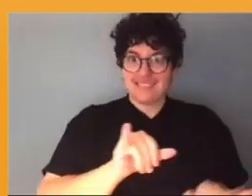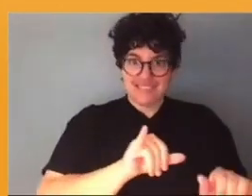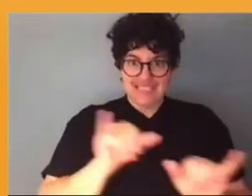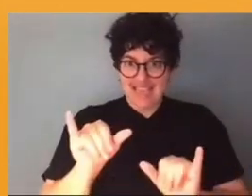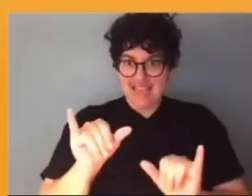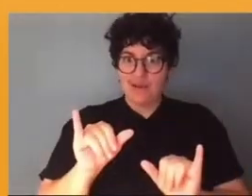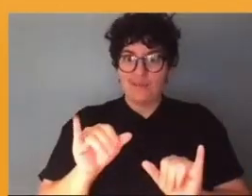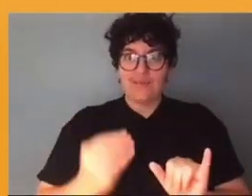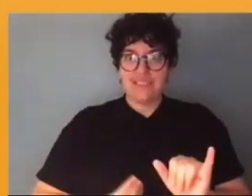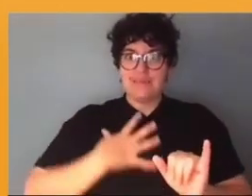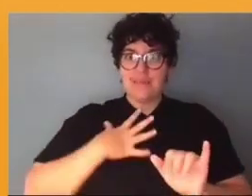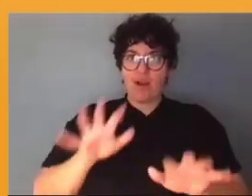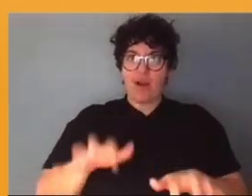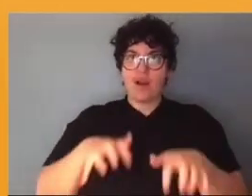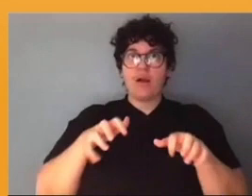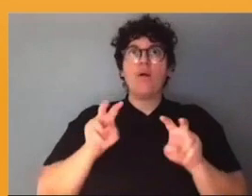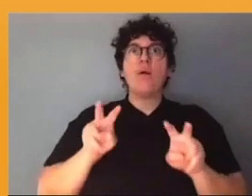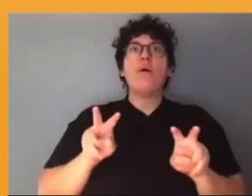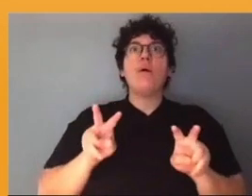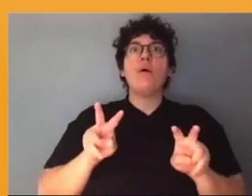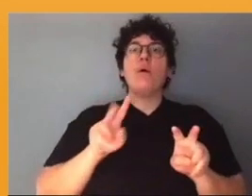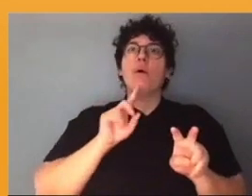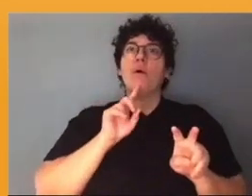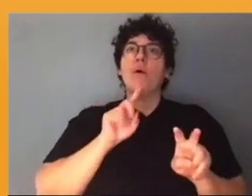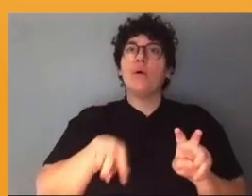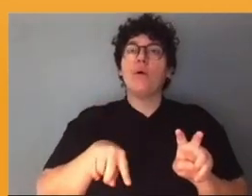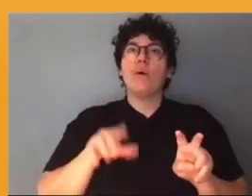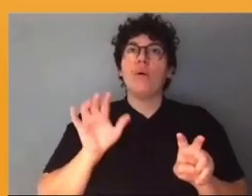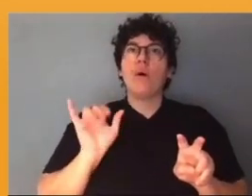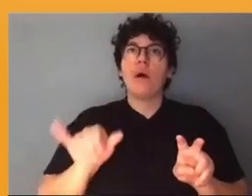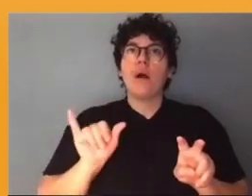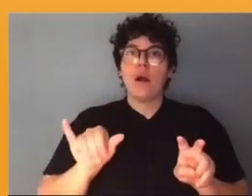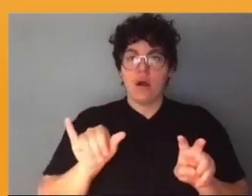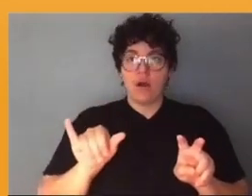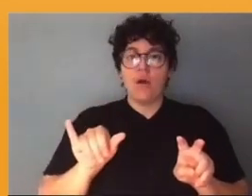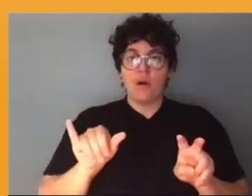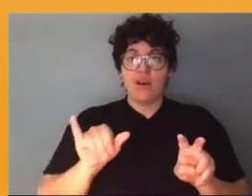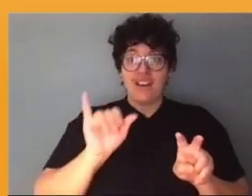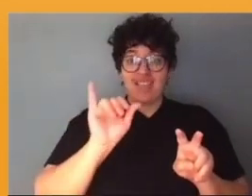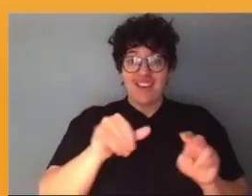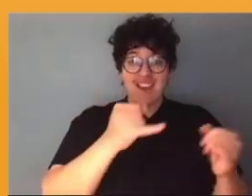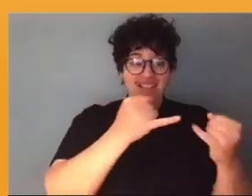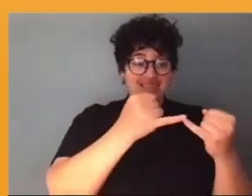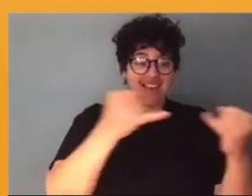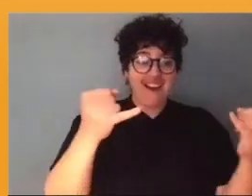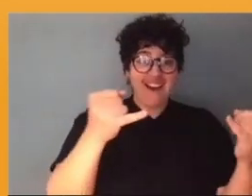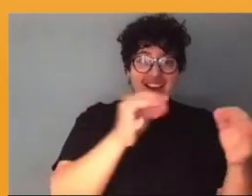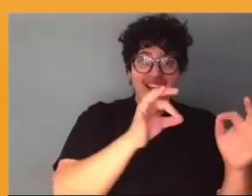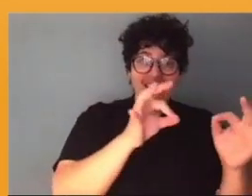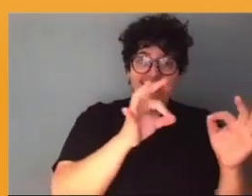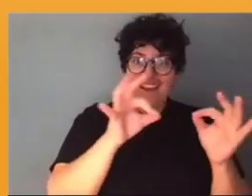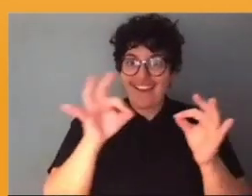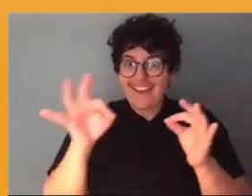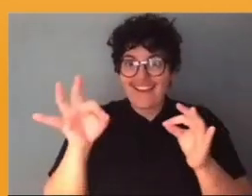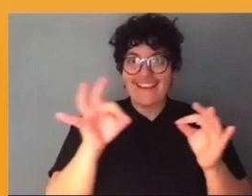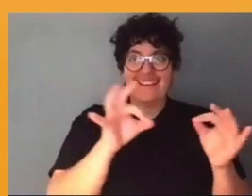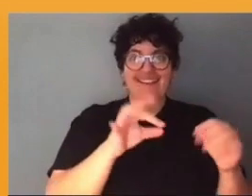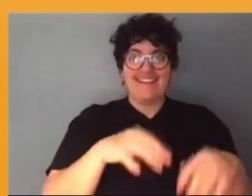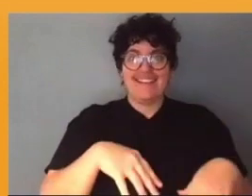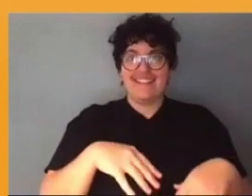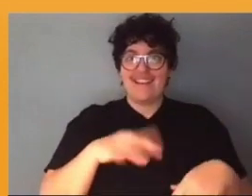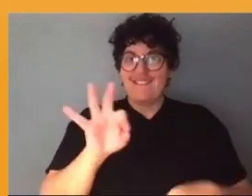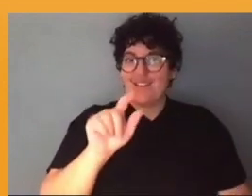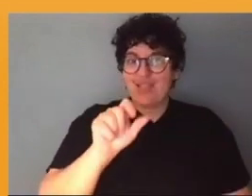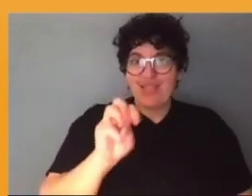the audience, and following that invisible line and the flow of emotion. And I think one of the